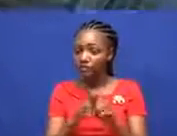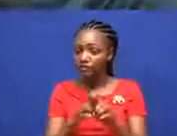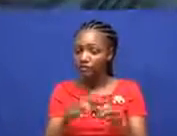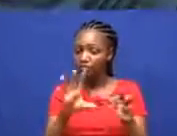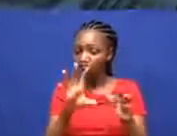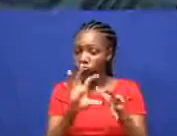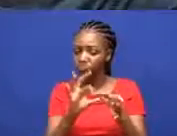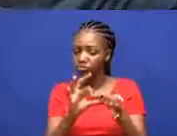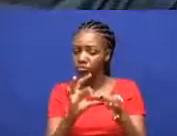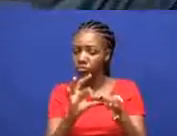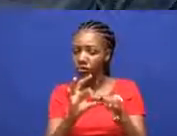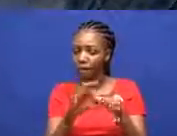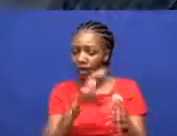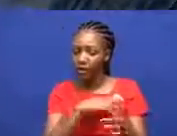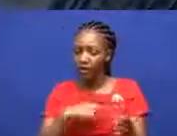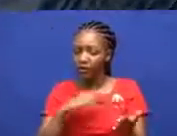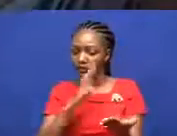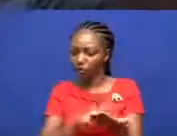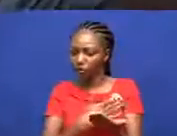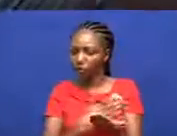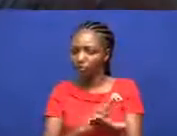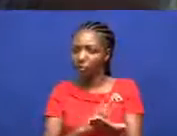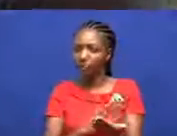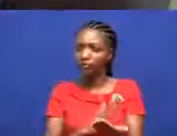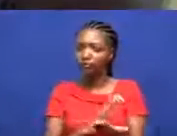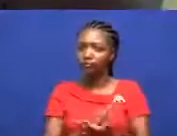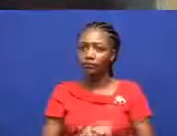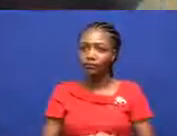Akana zedi siongoi.